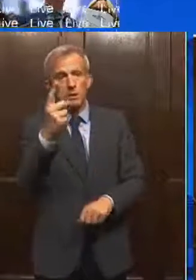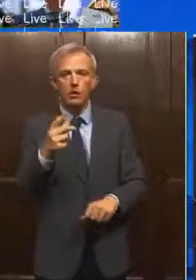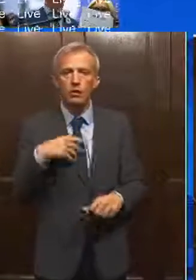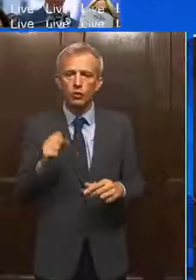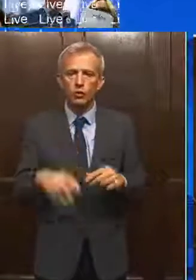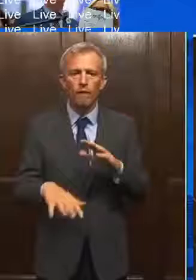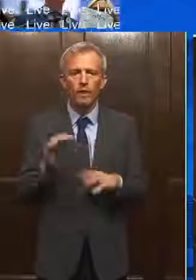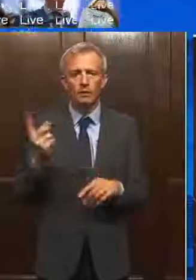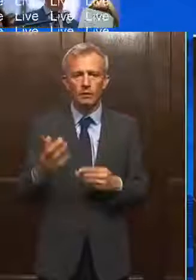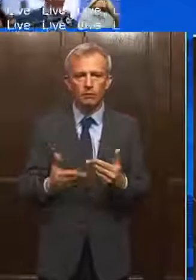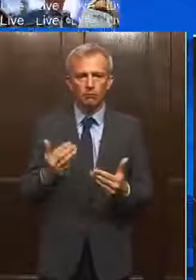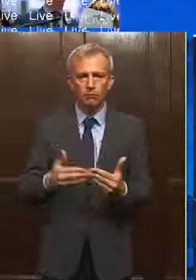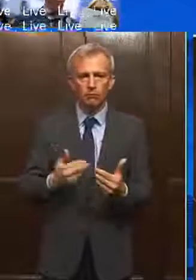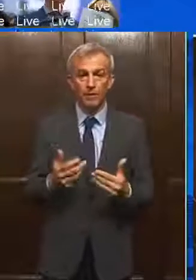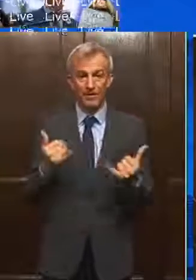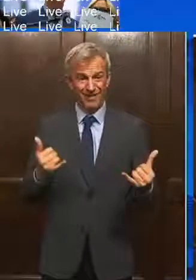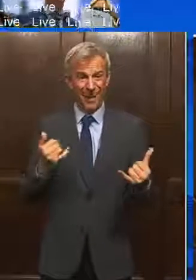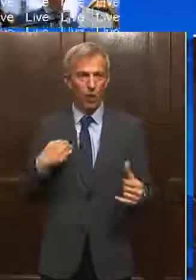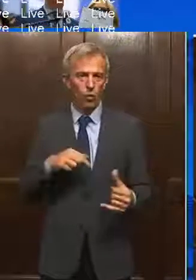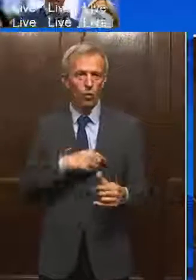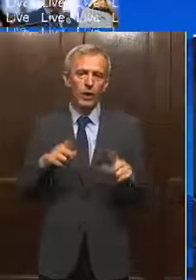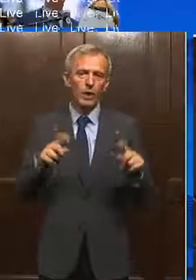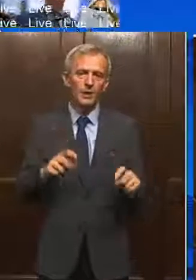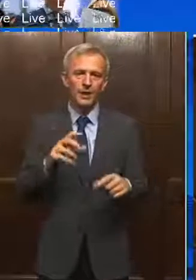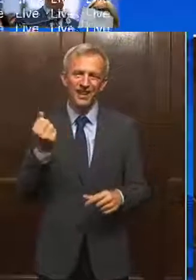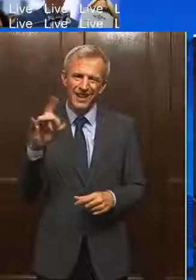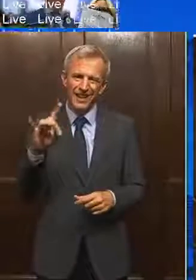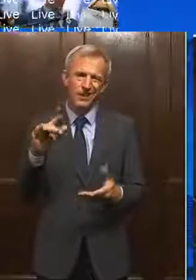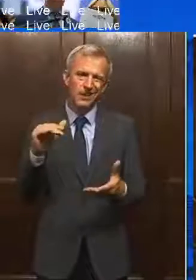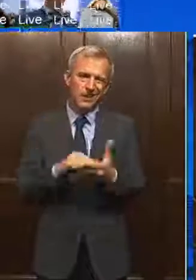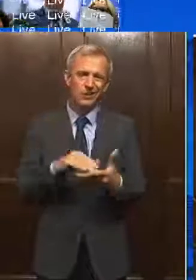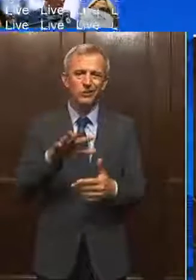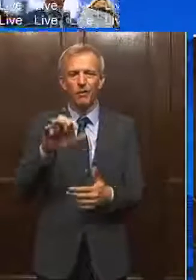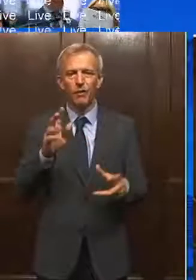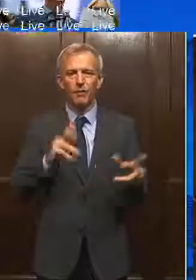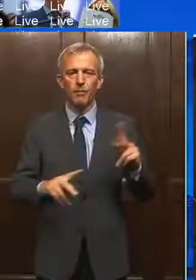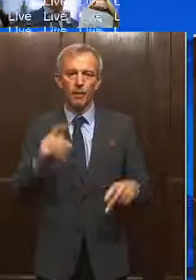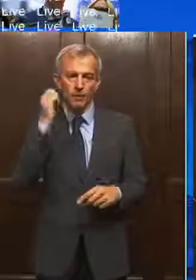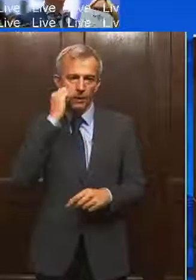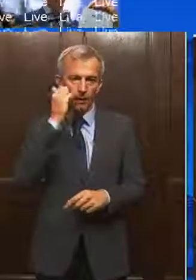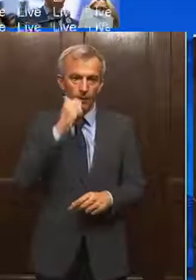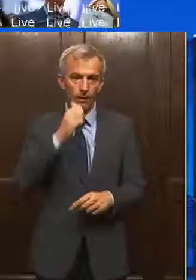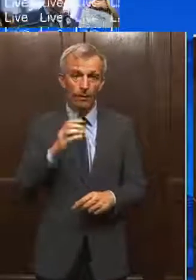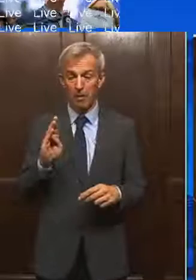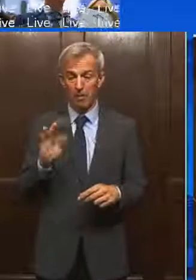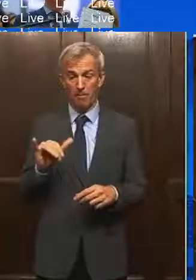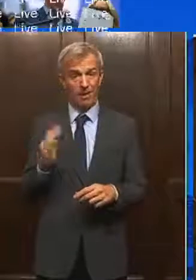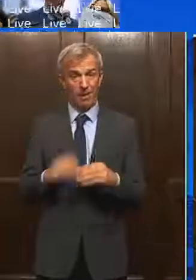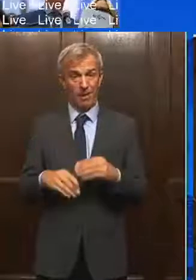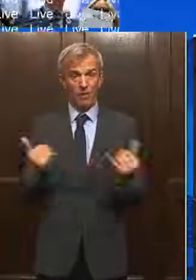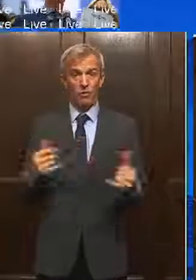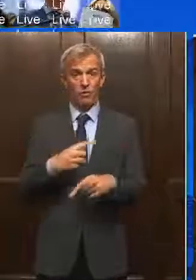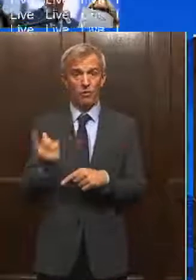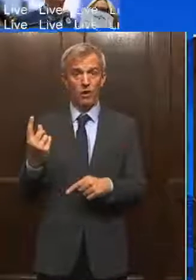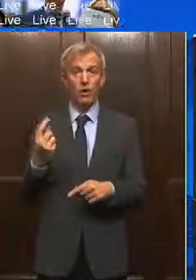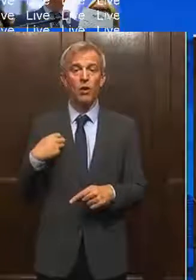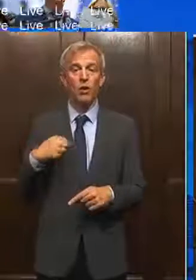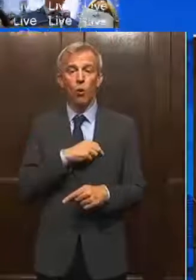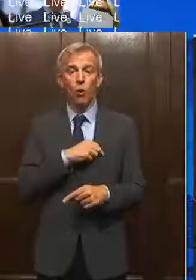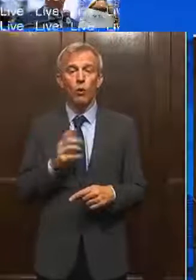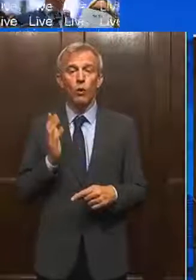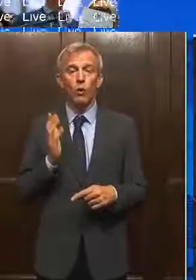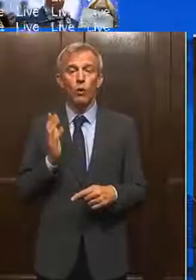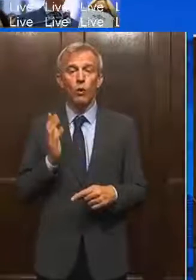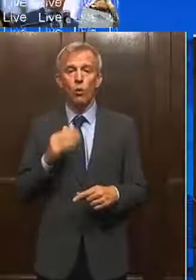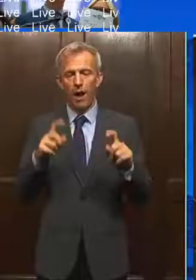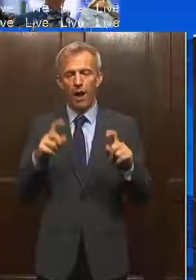capacity to test a whopping 18,500 people. By the end of today, we will have busted through